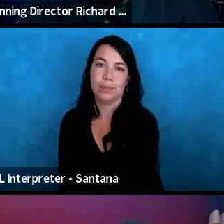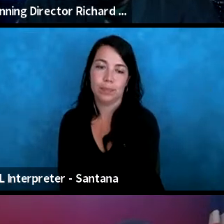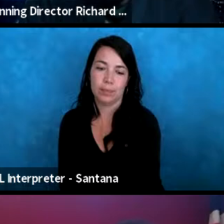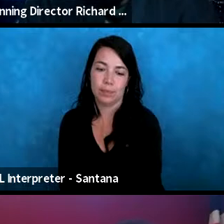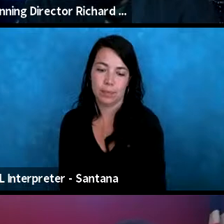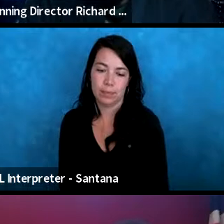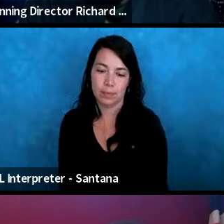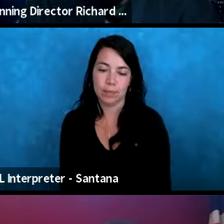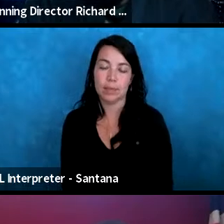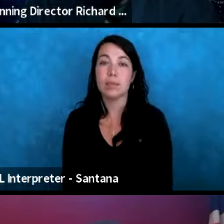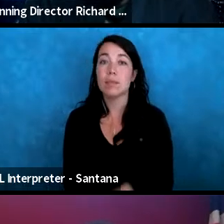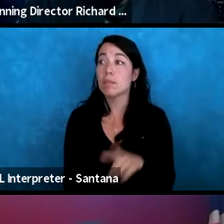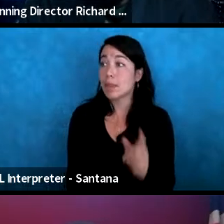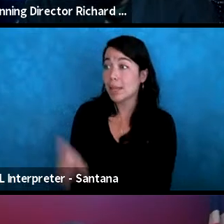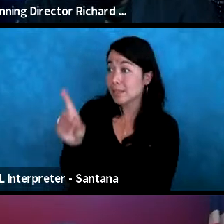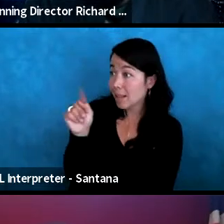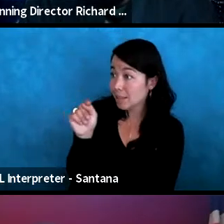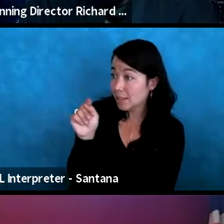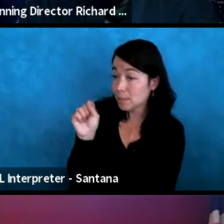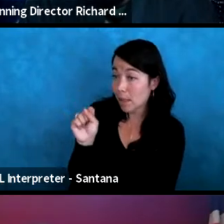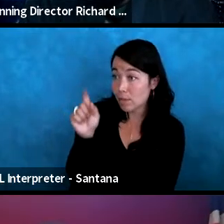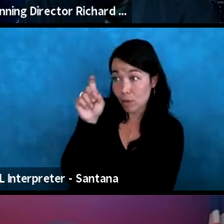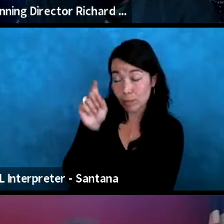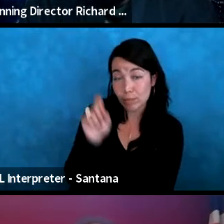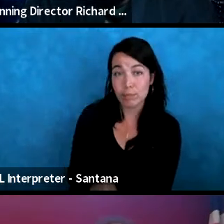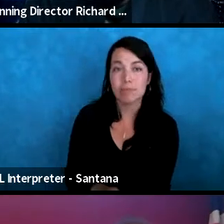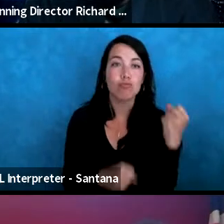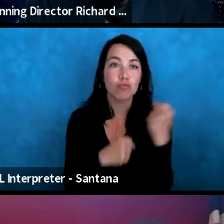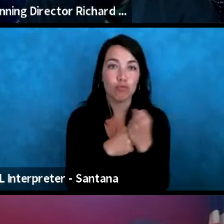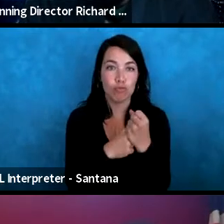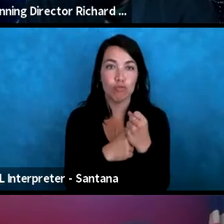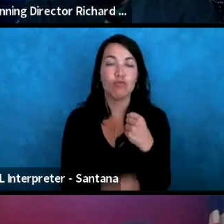Mayor Pro Tem Dennis Timsal-Assad? For the motion.